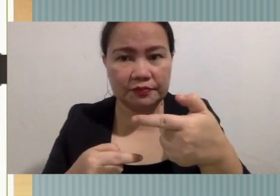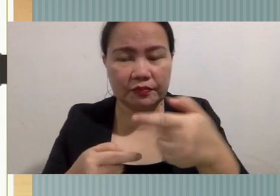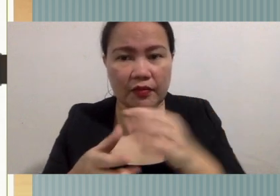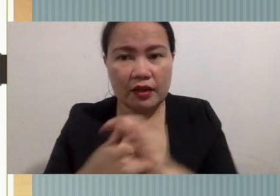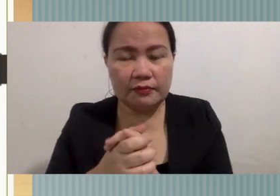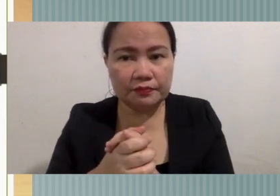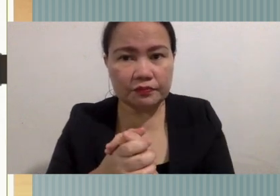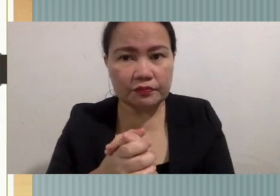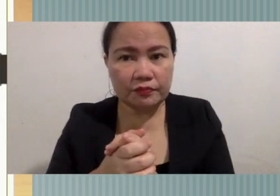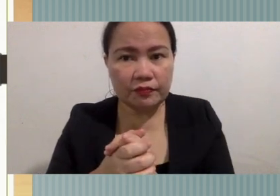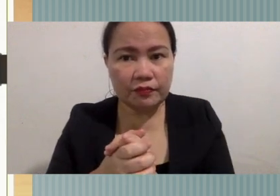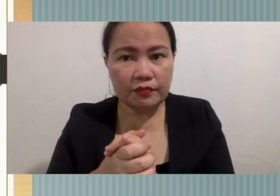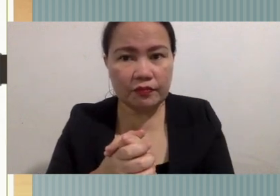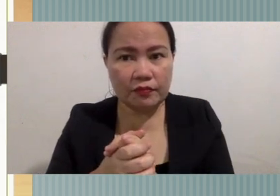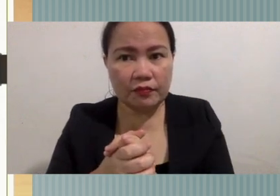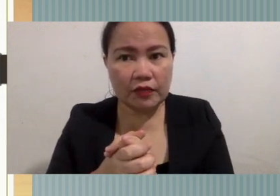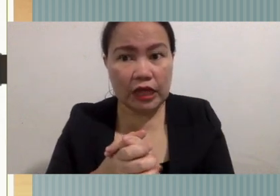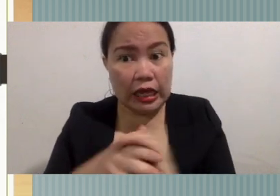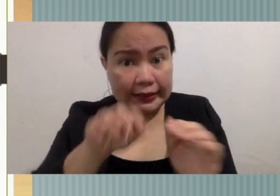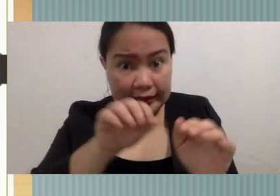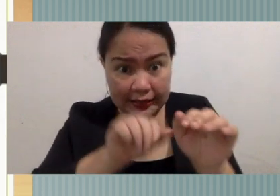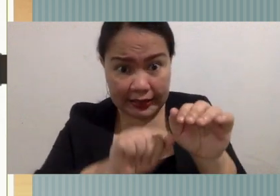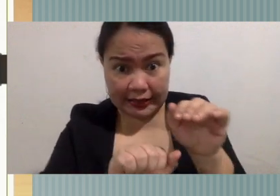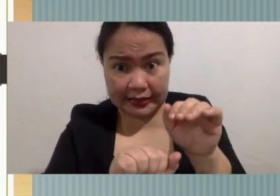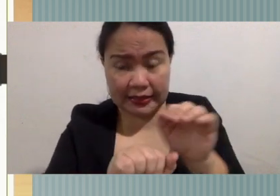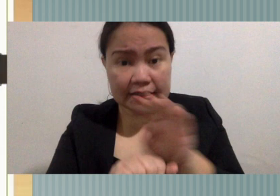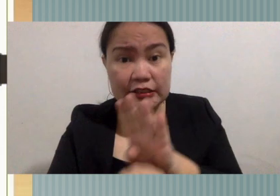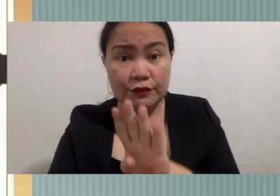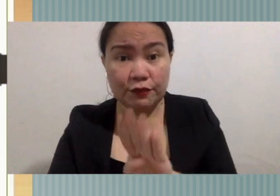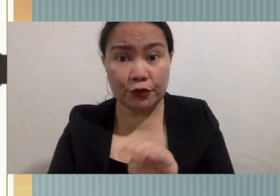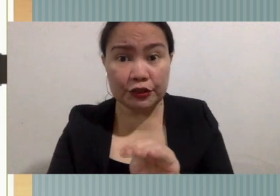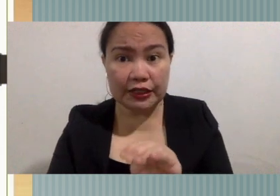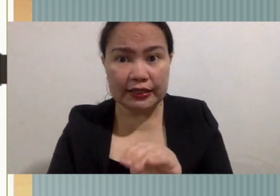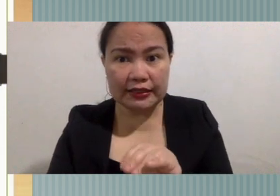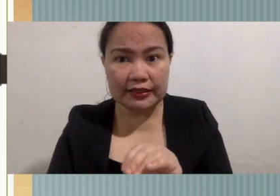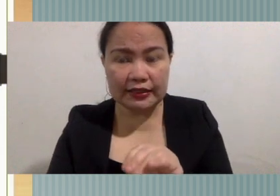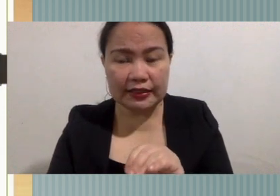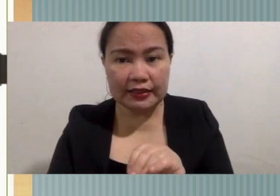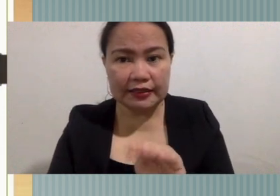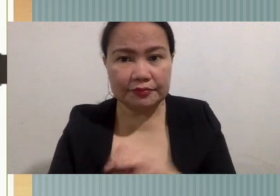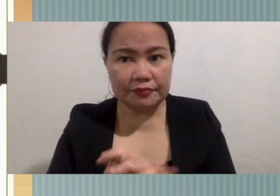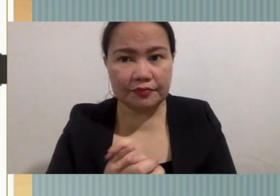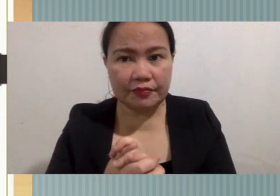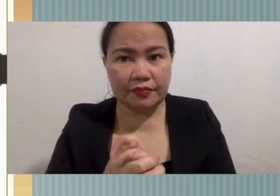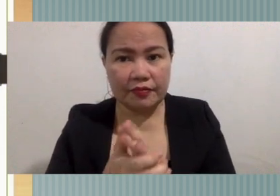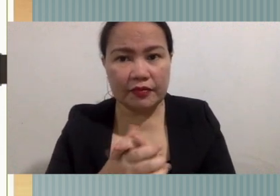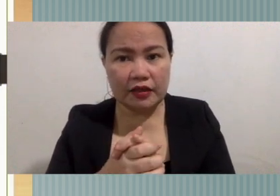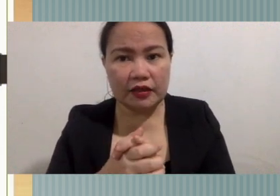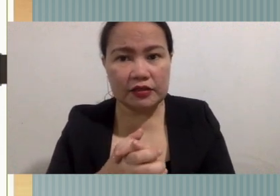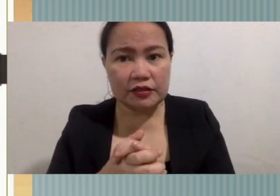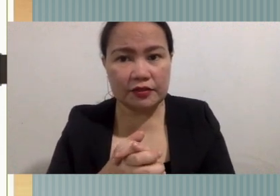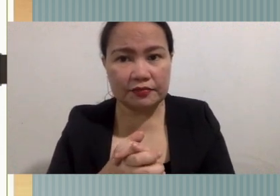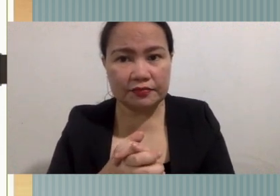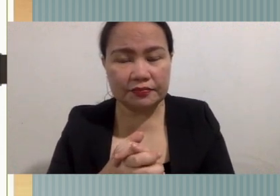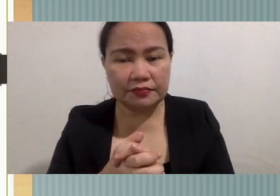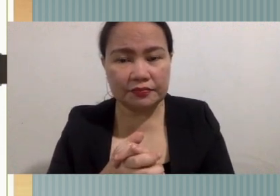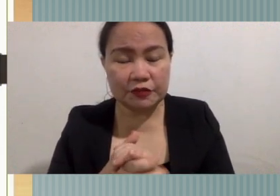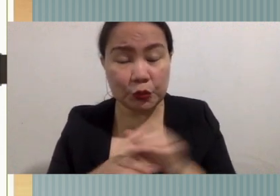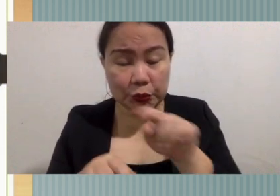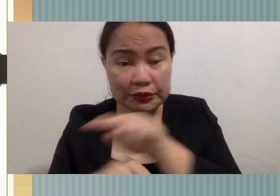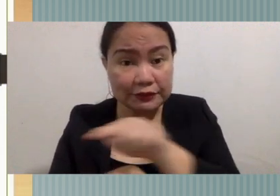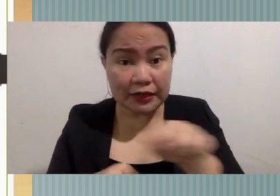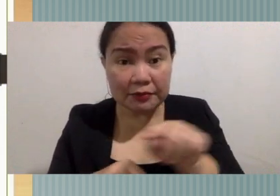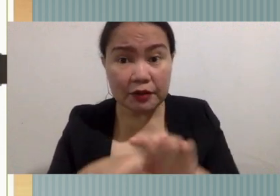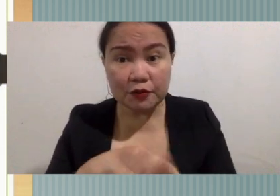ilagay nyo lang basta-basta dyan yung negative 21. So, lagyan natin ng open and close parenthesis. Divided